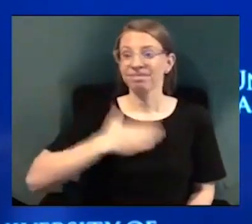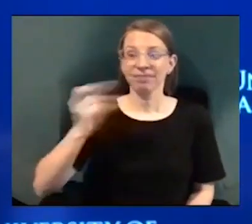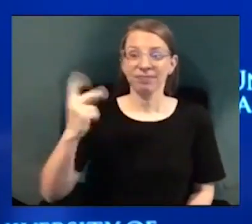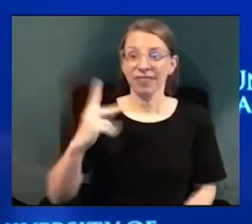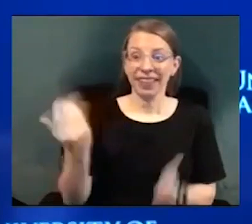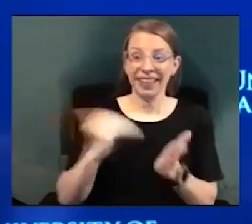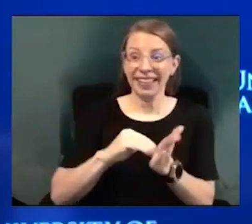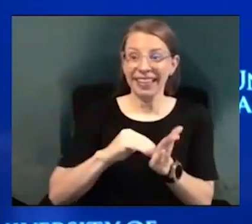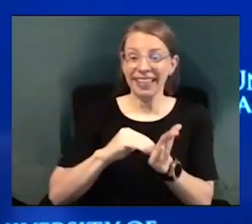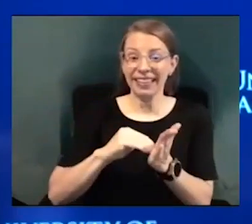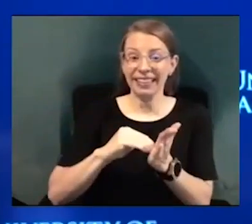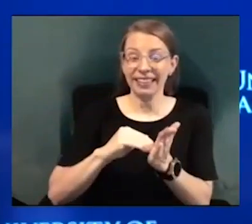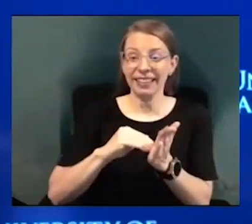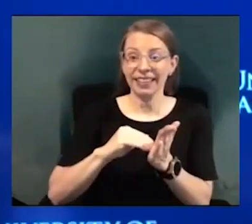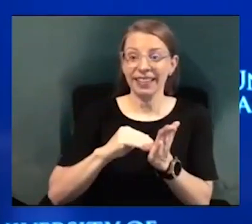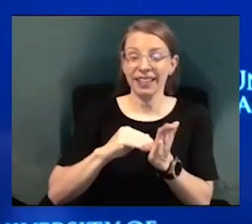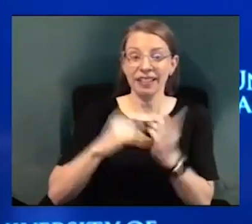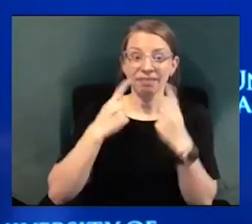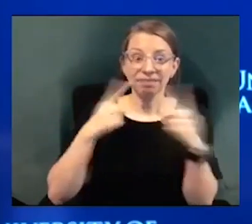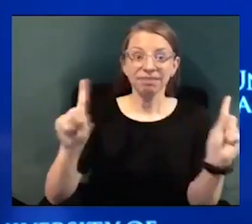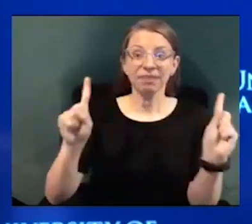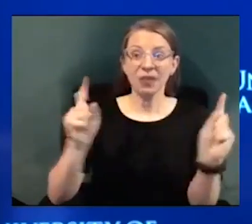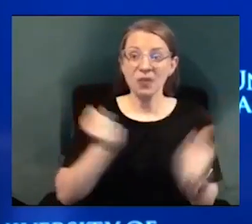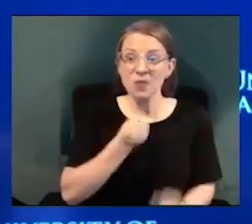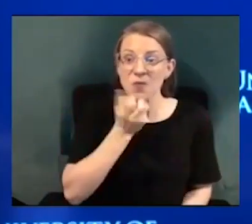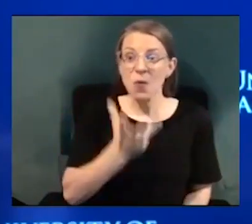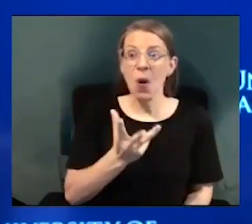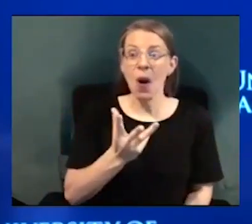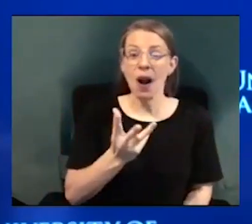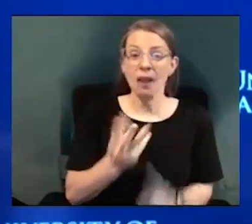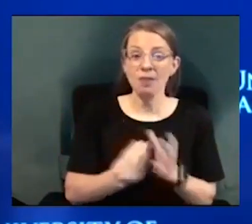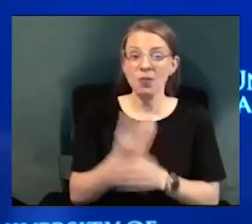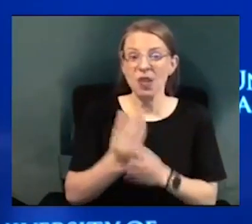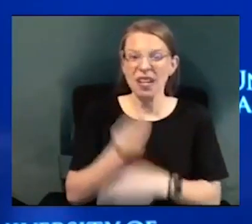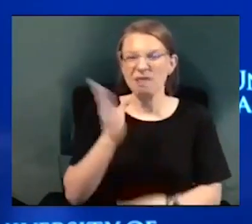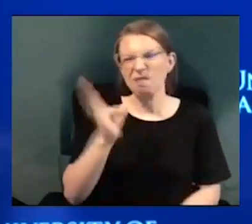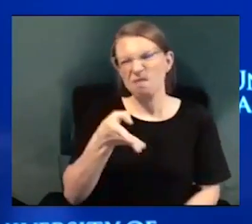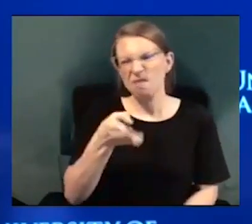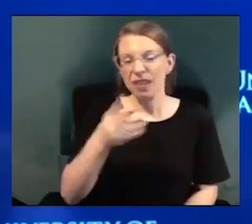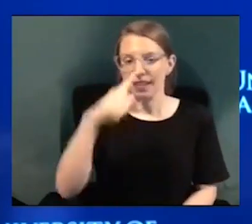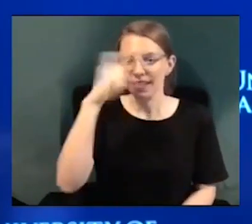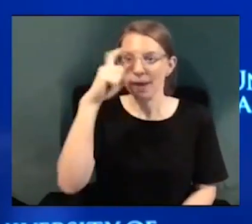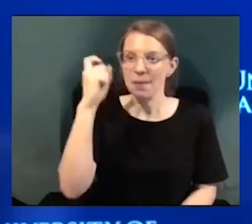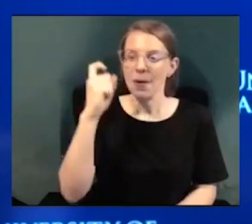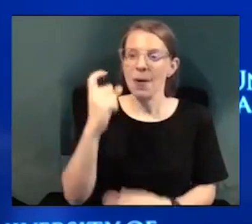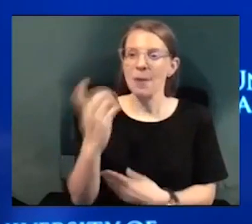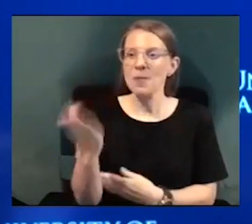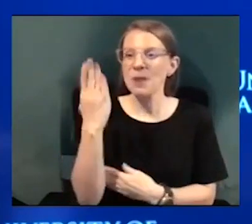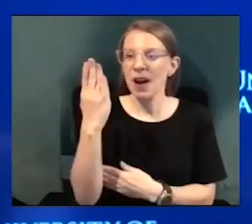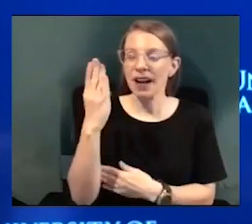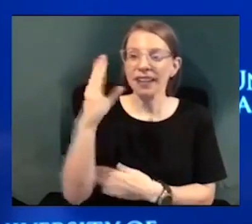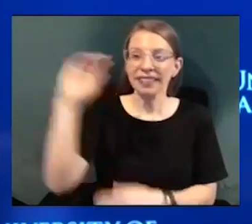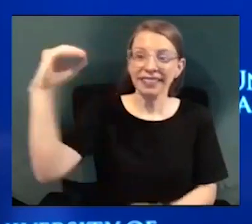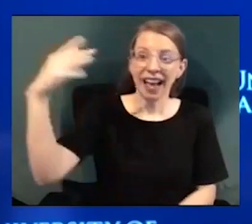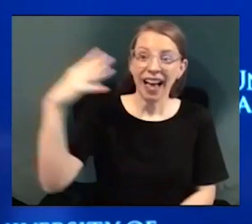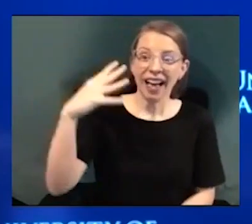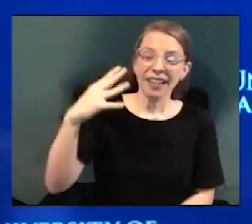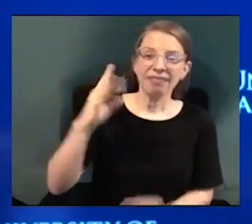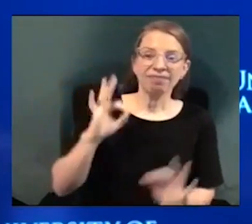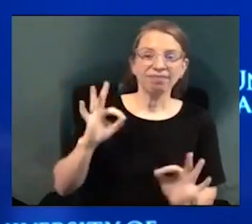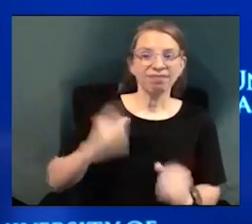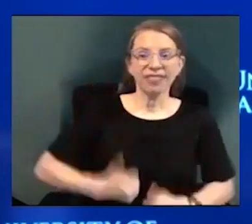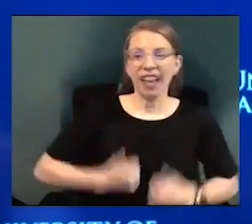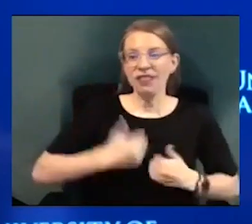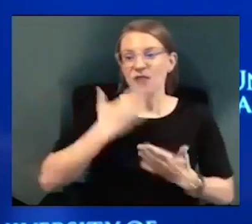this finally warm spring/summer morning. It's finally getting here. The sun's out. Life is good for a couple of days in a